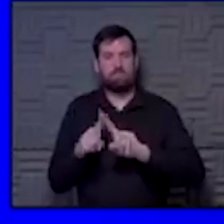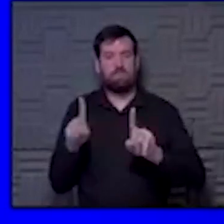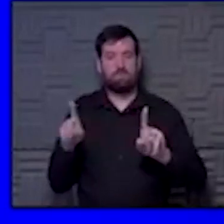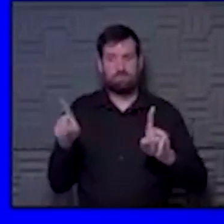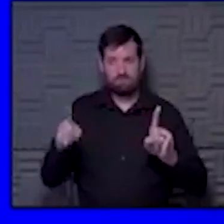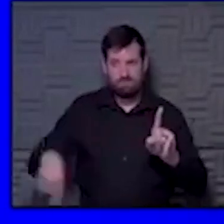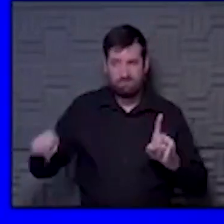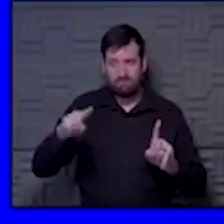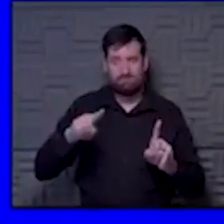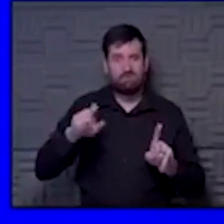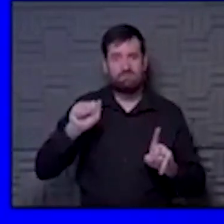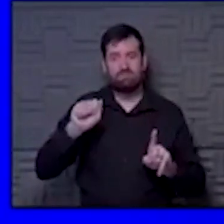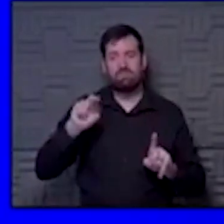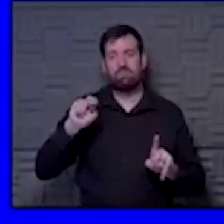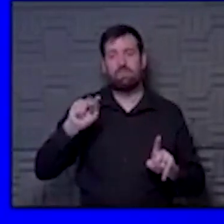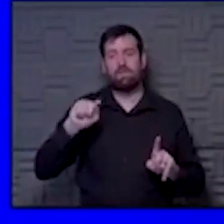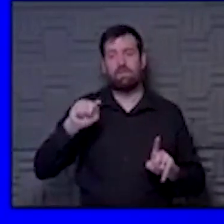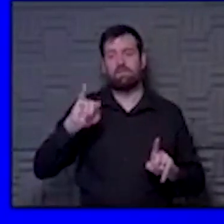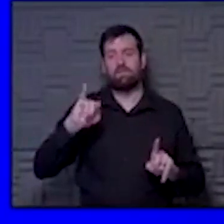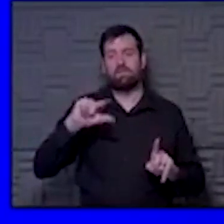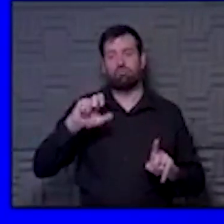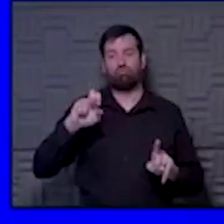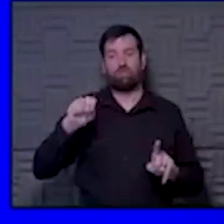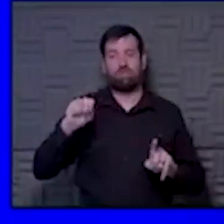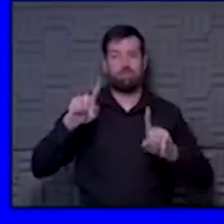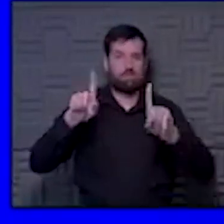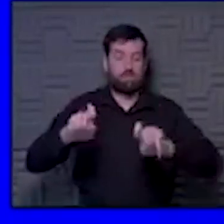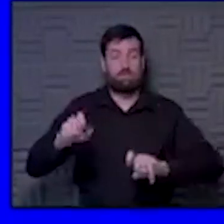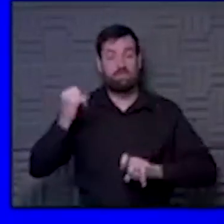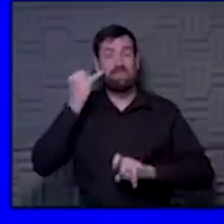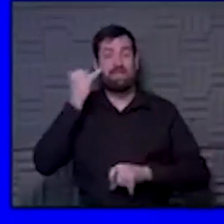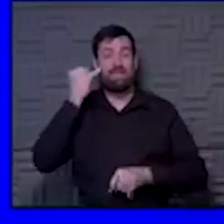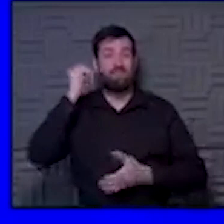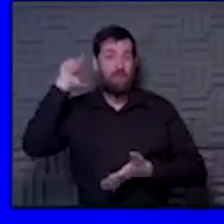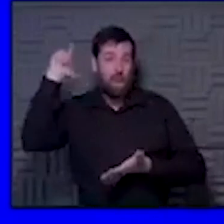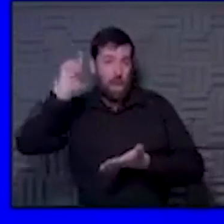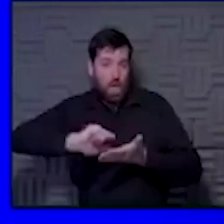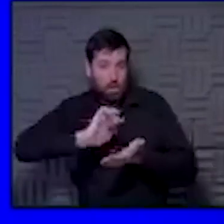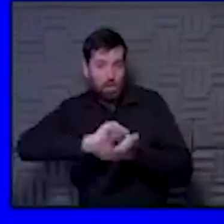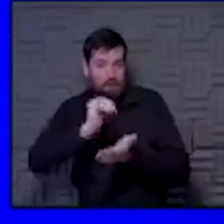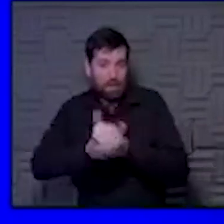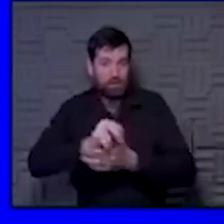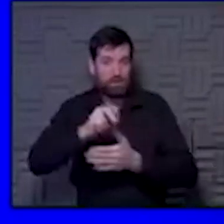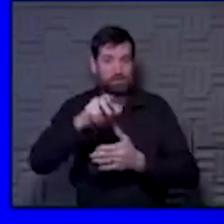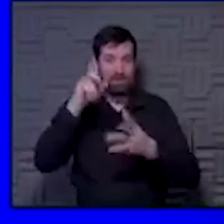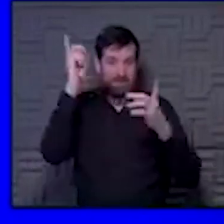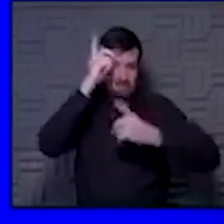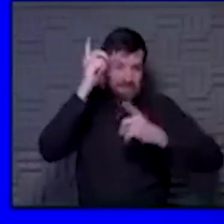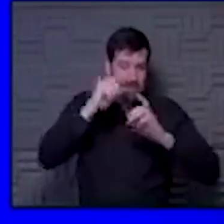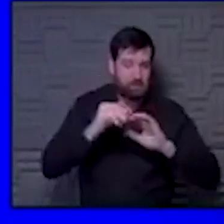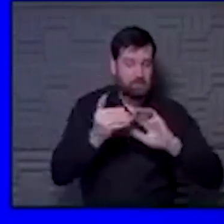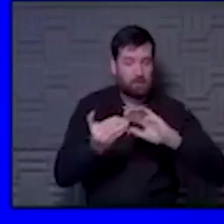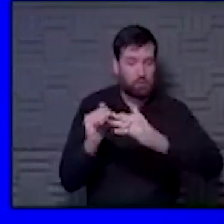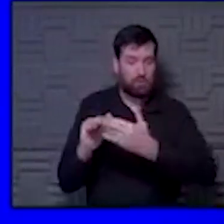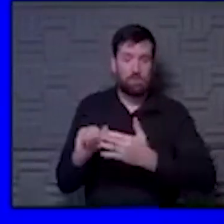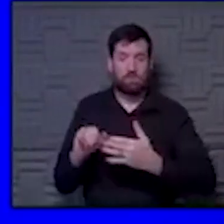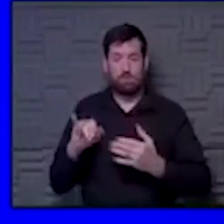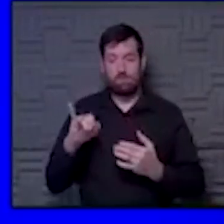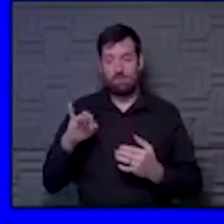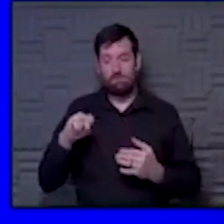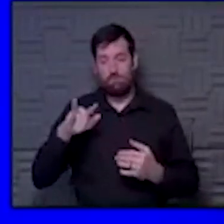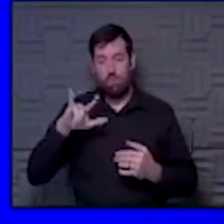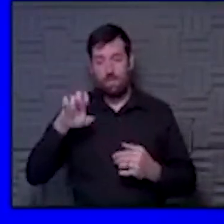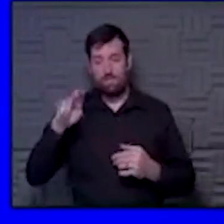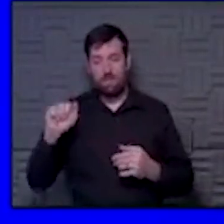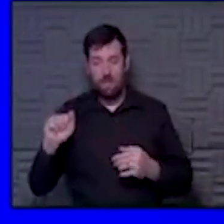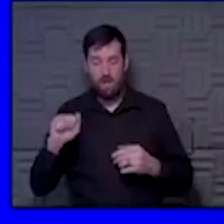those are probably antigen tests, which if you have a low amount of disease in the community, whether it's influenza or